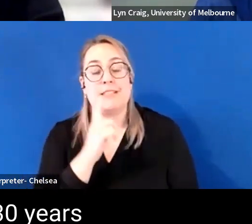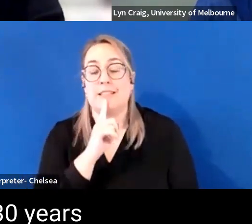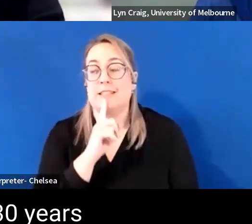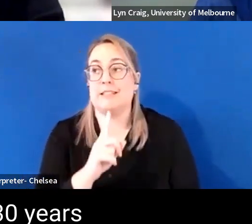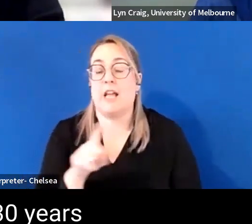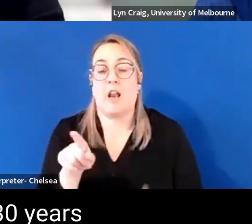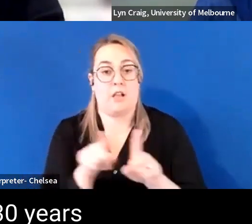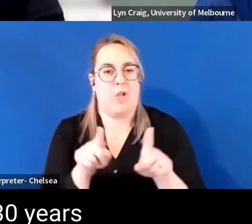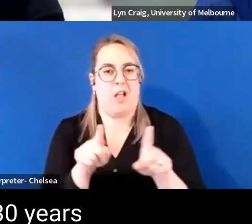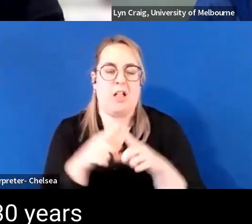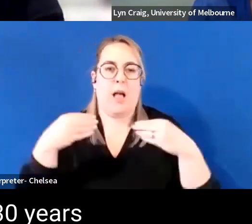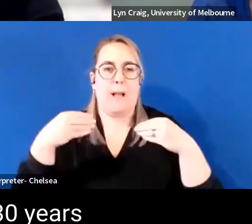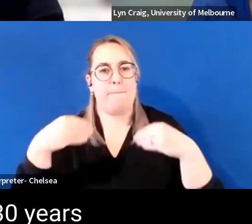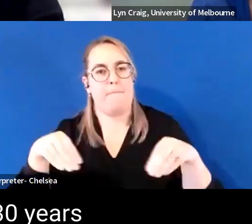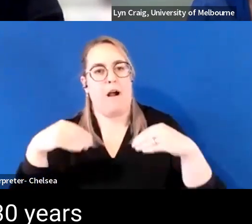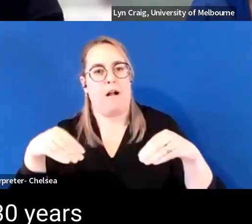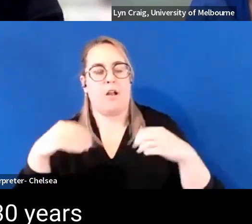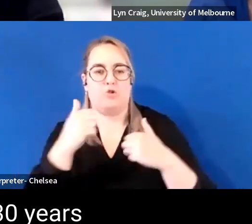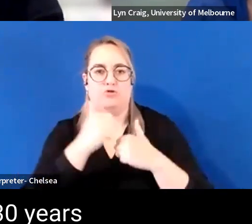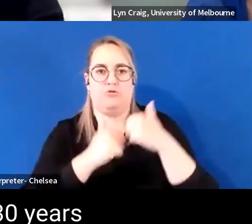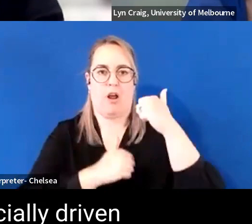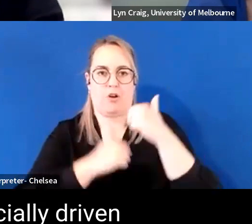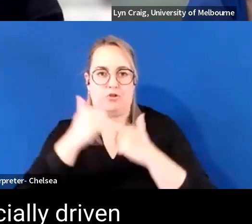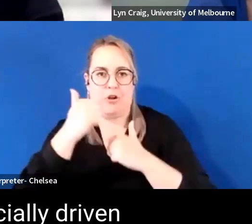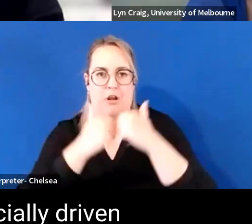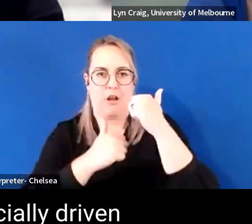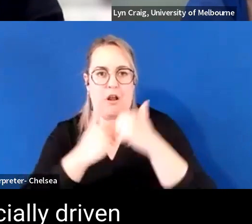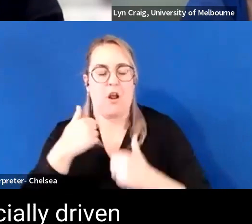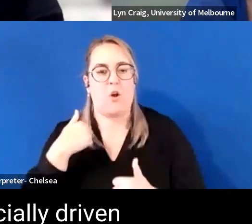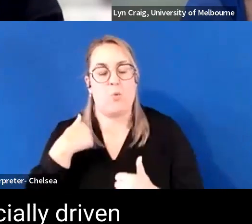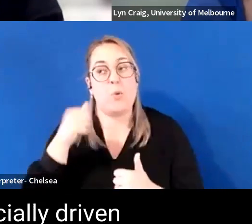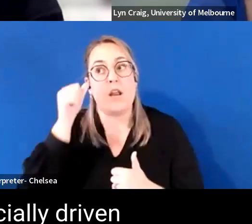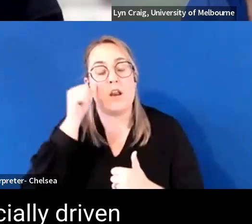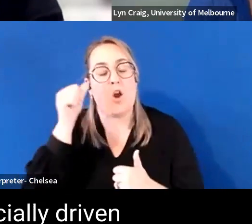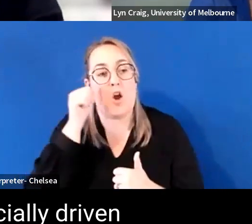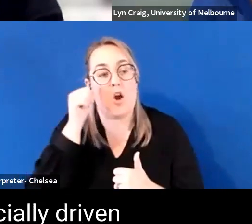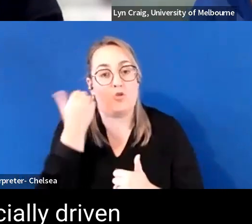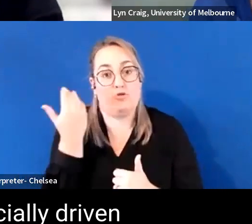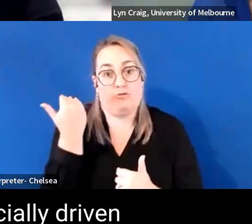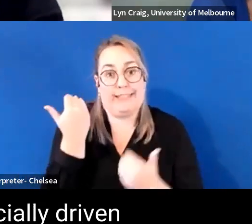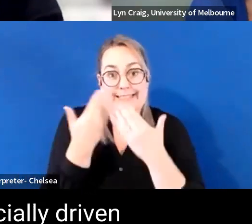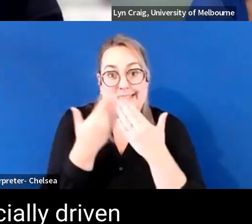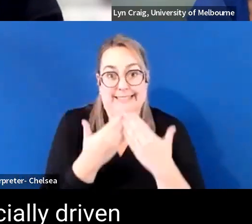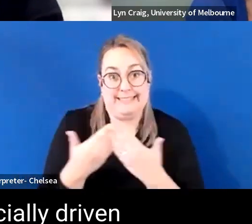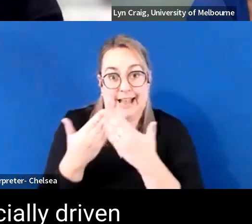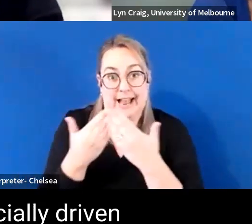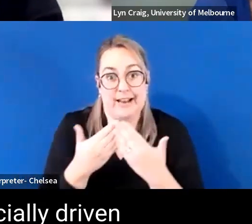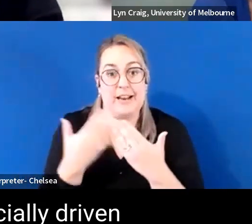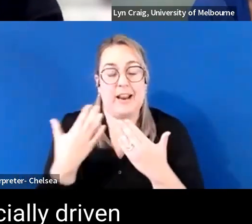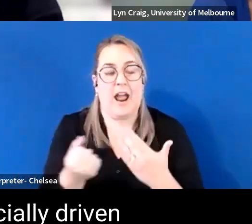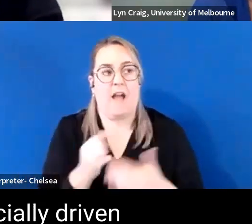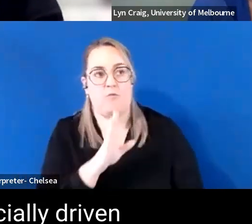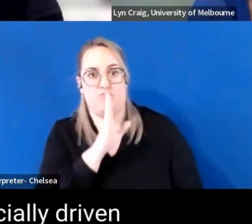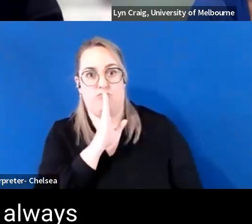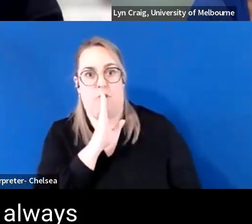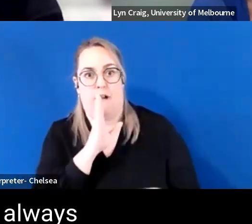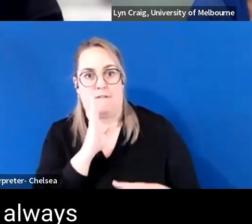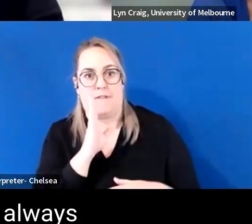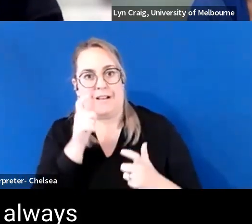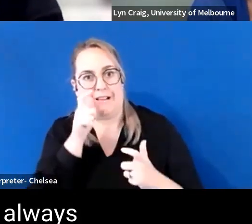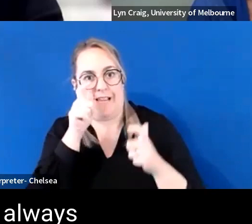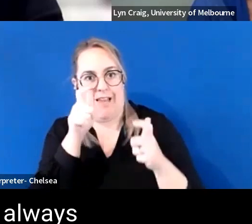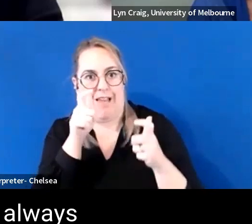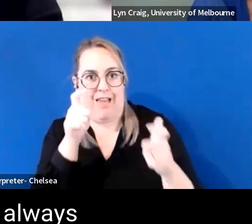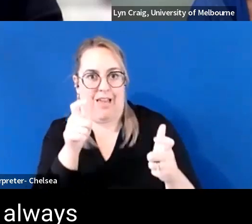care. So we in the past 30 years, we've moved to a lot of commercially driven or private provision of care, and that